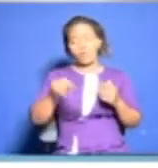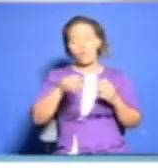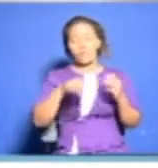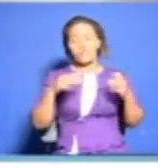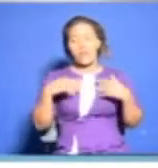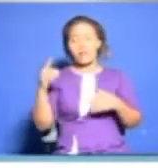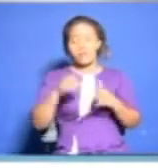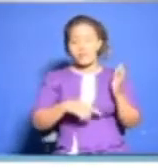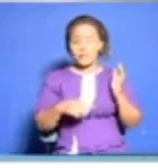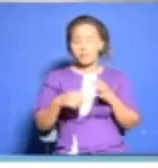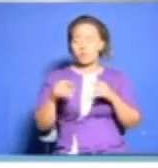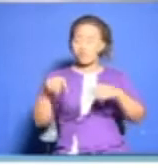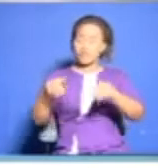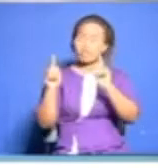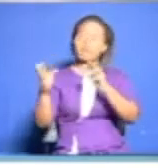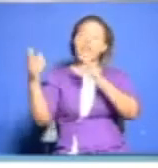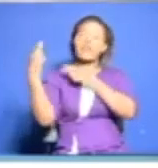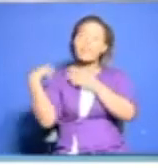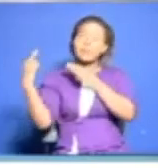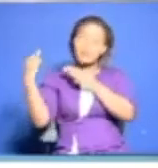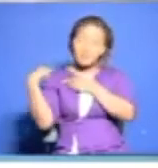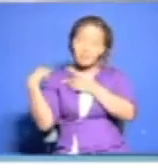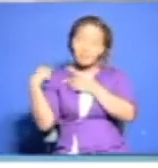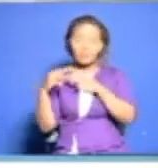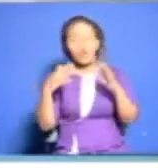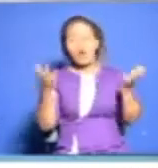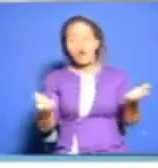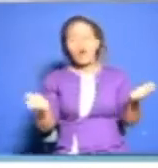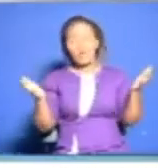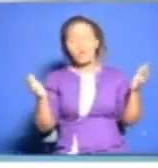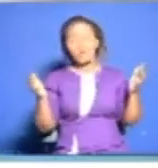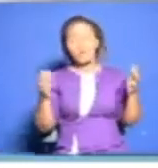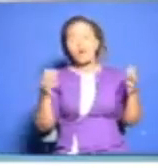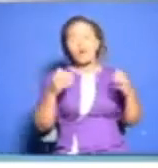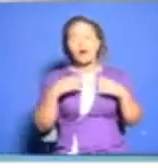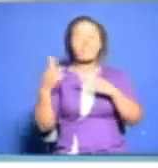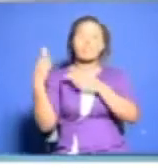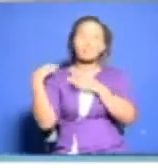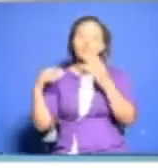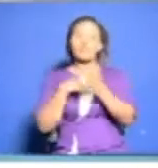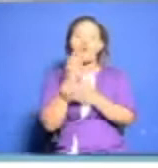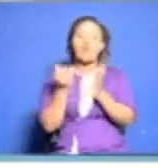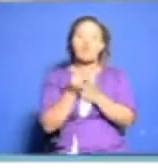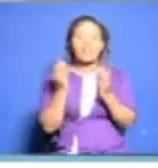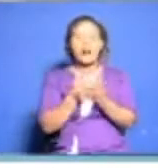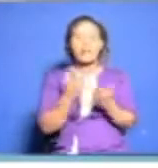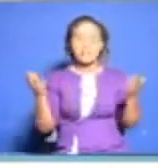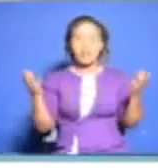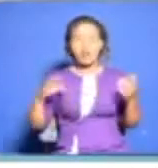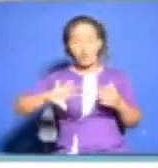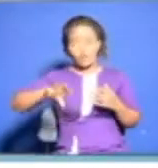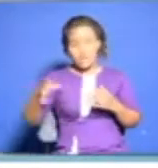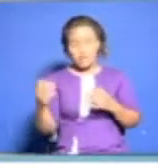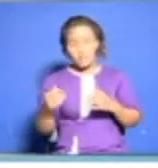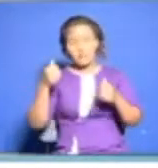held responsible for the, or they will take custody mm-hmm. of all the assets of the county that are in